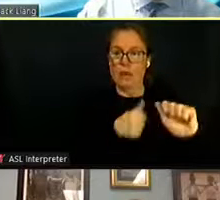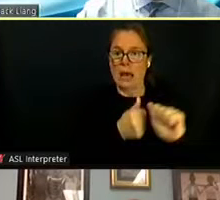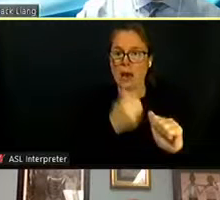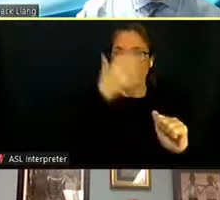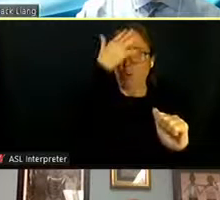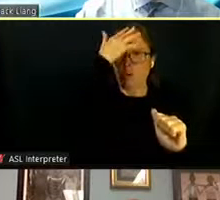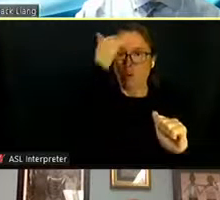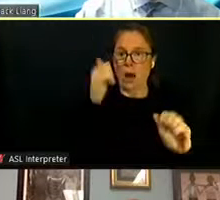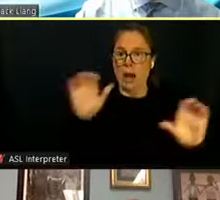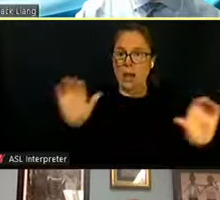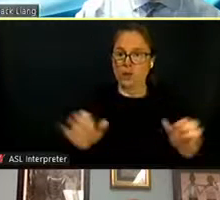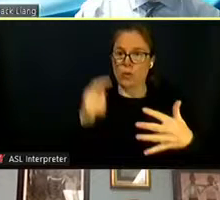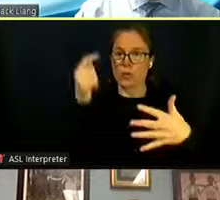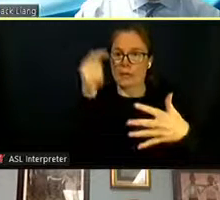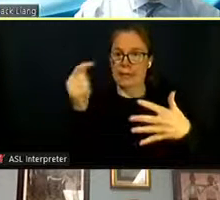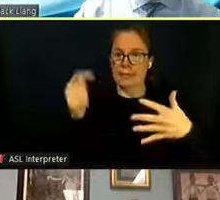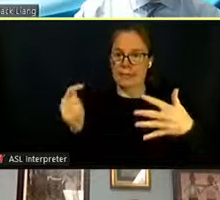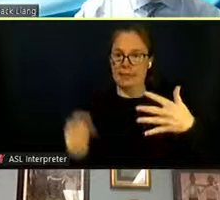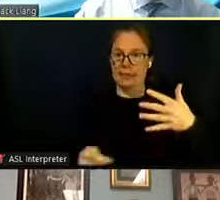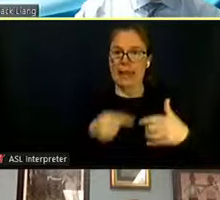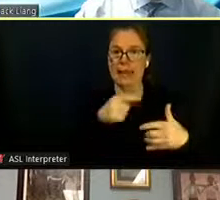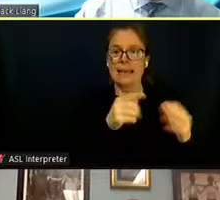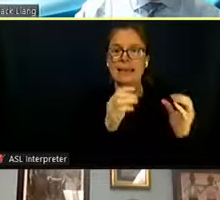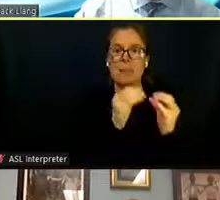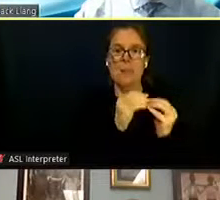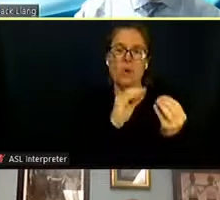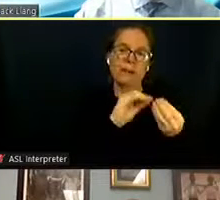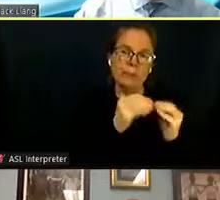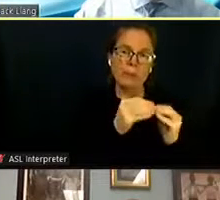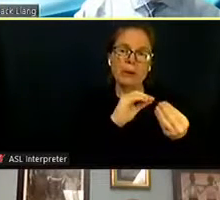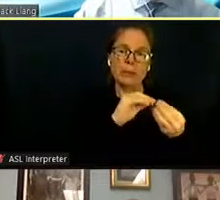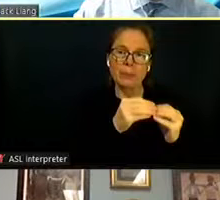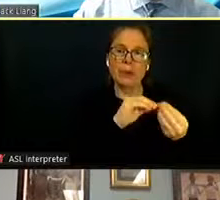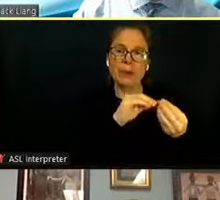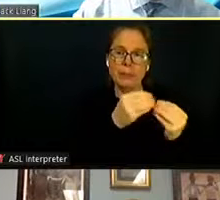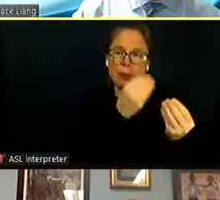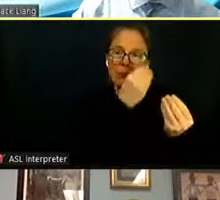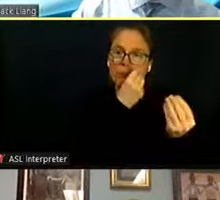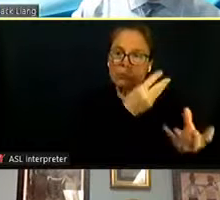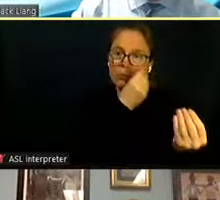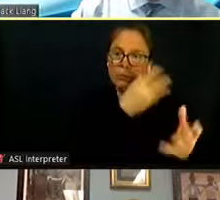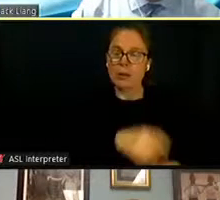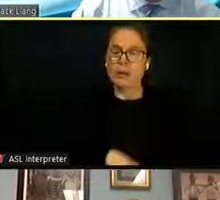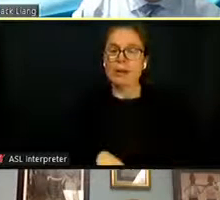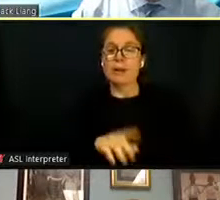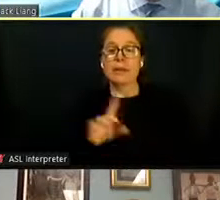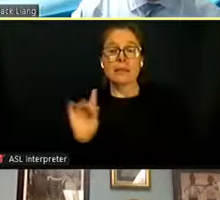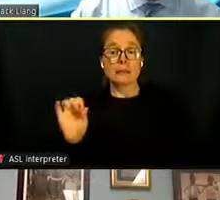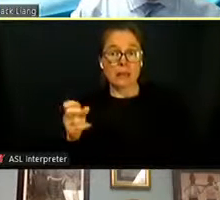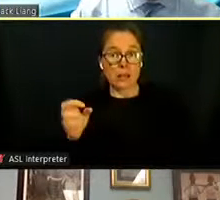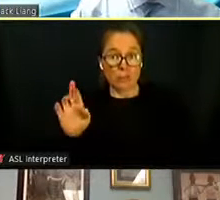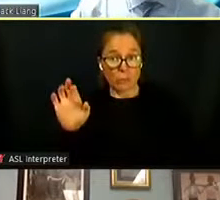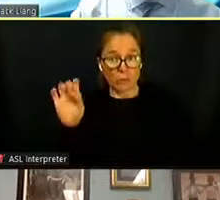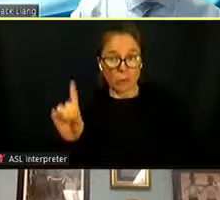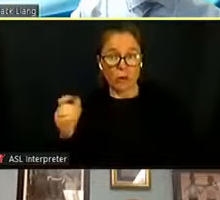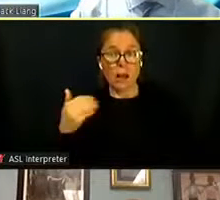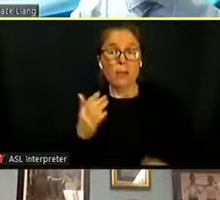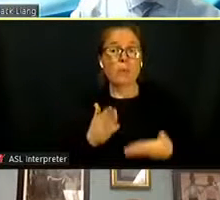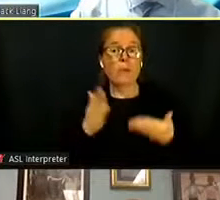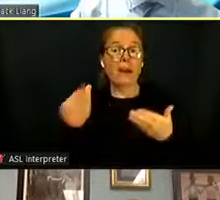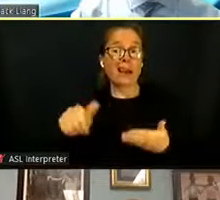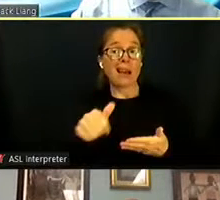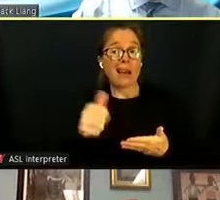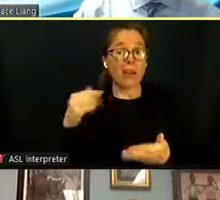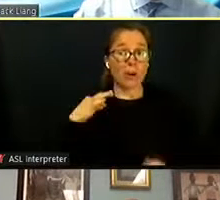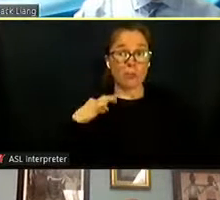a certain way. So it's really more of a data-driven perspective. Although that the budget dashboard does provide another benefit, is